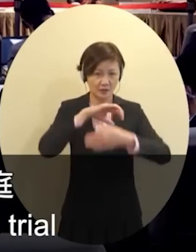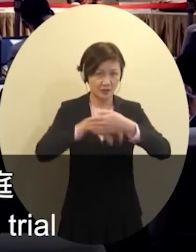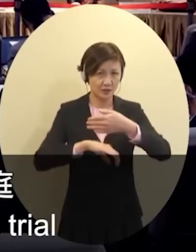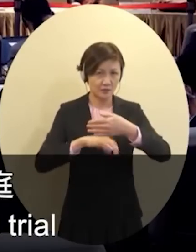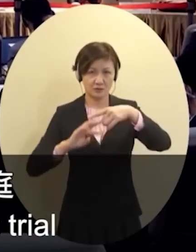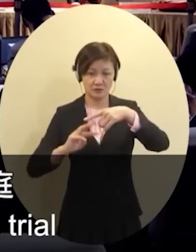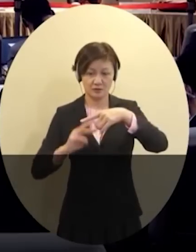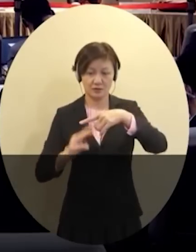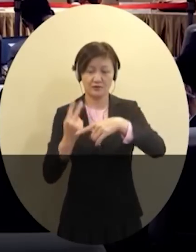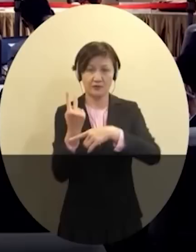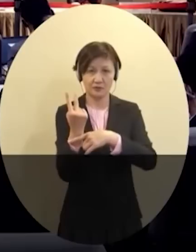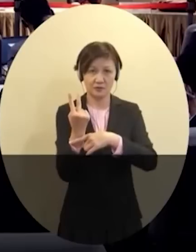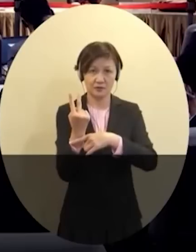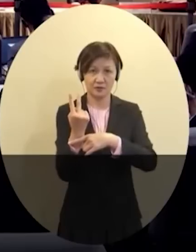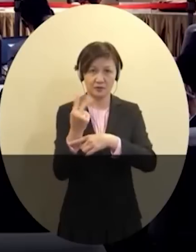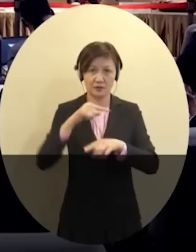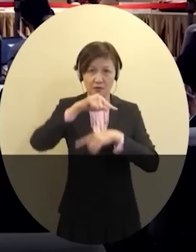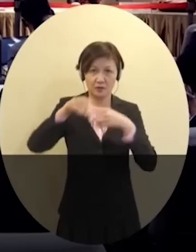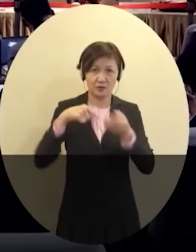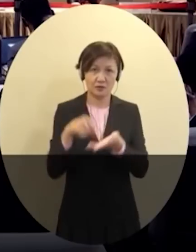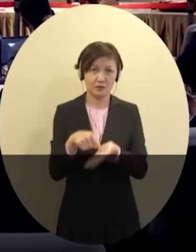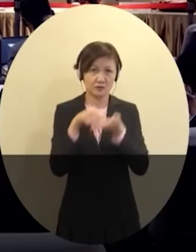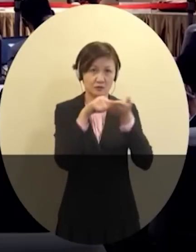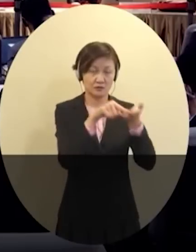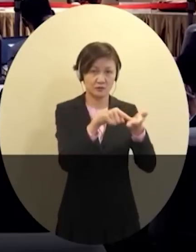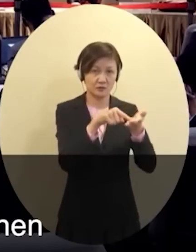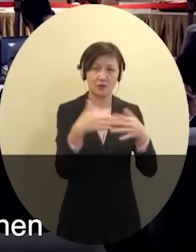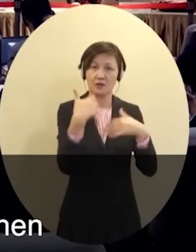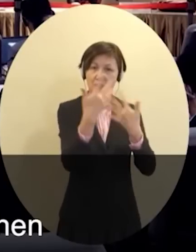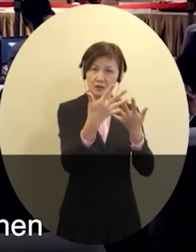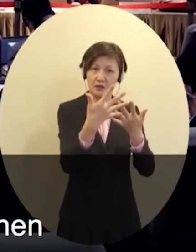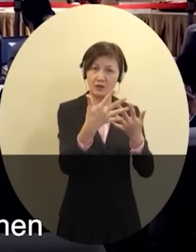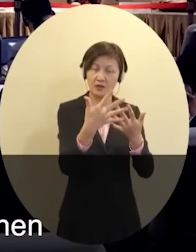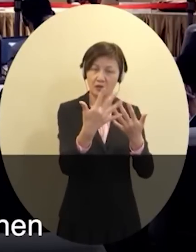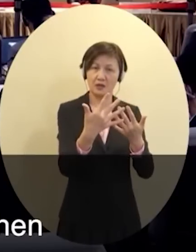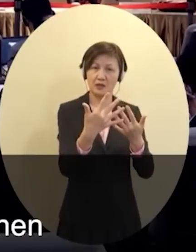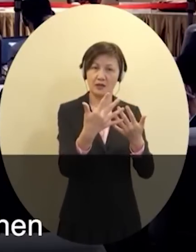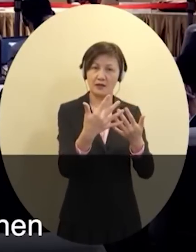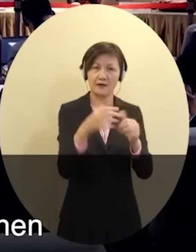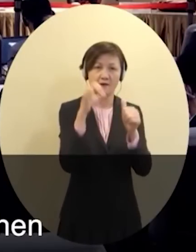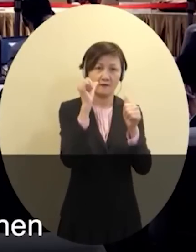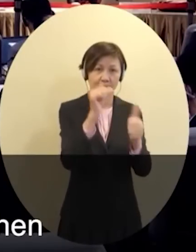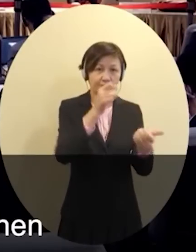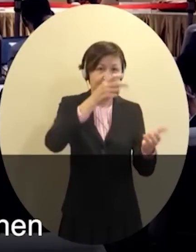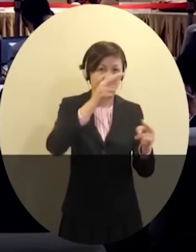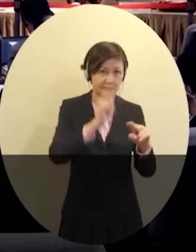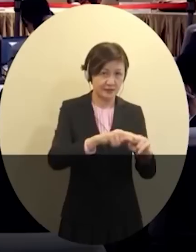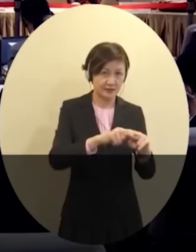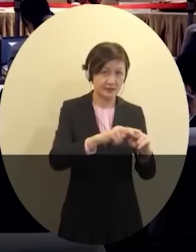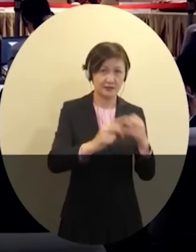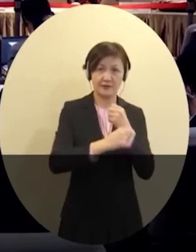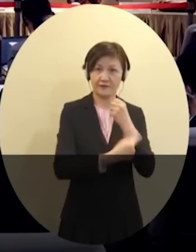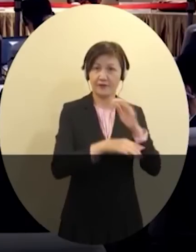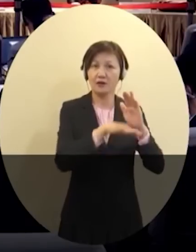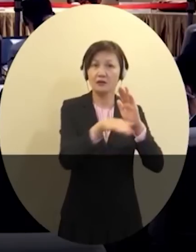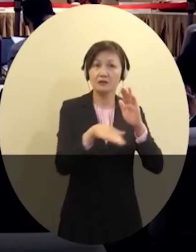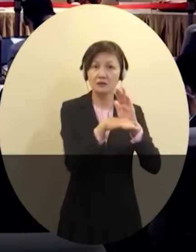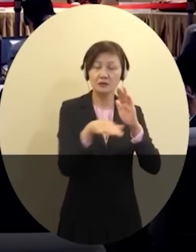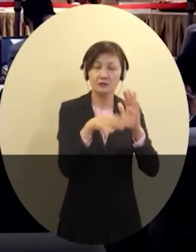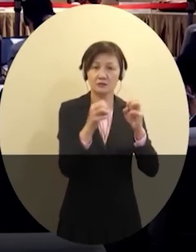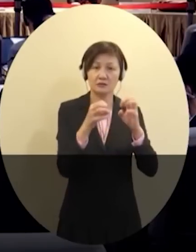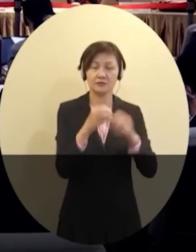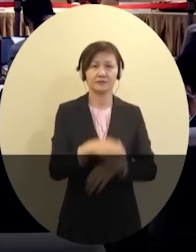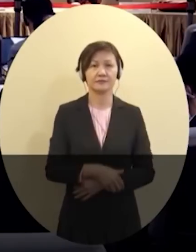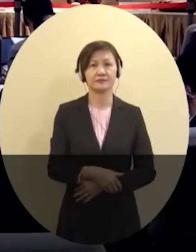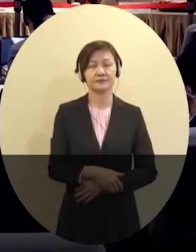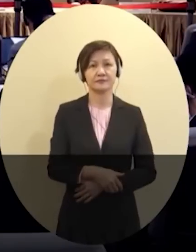court trial. So 410 applications, only two were further processed, and then not to a criminal court, but to